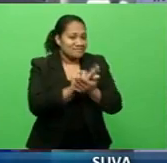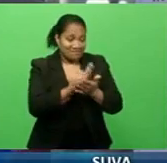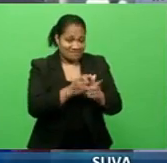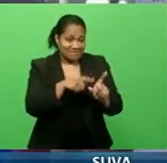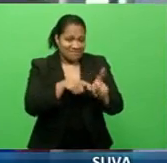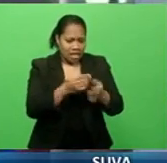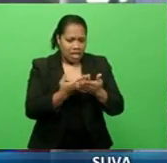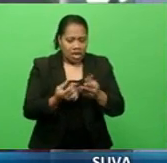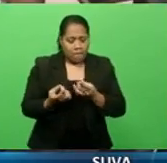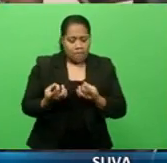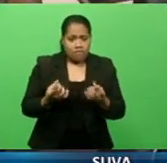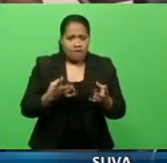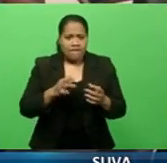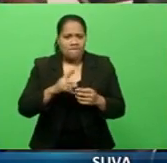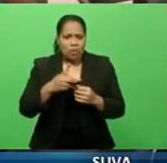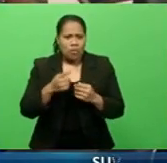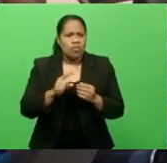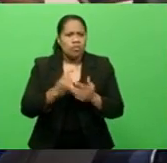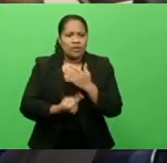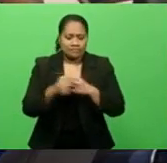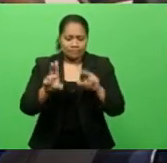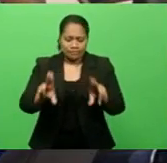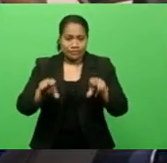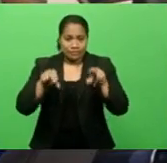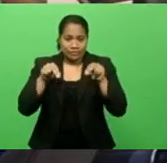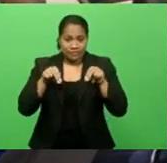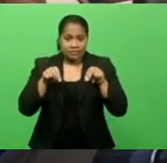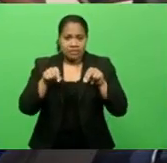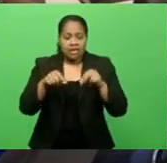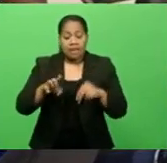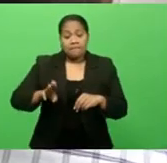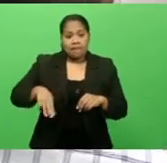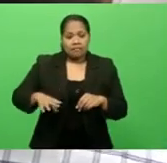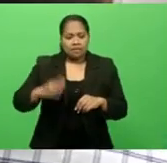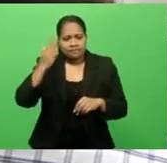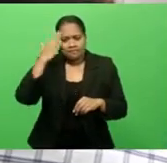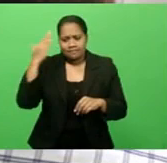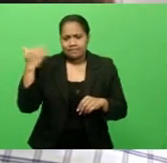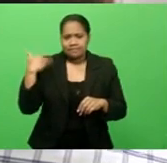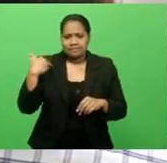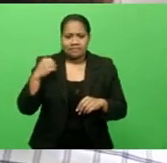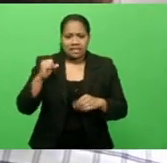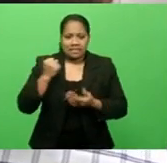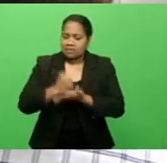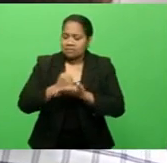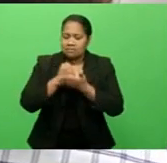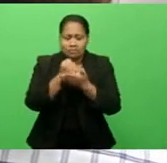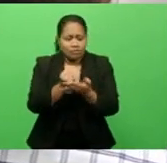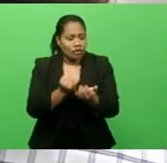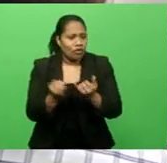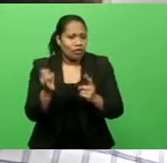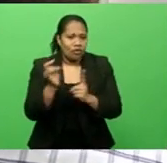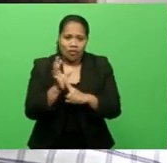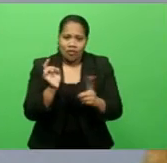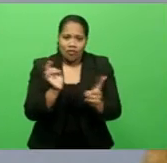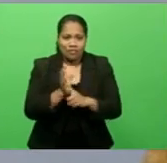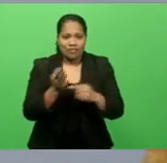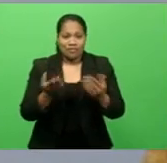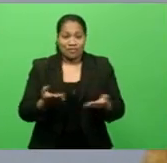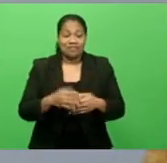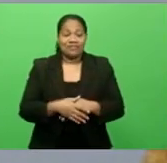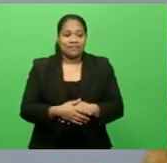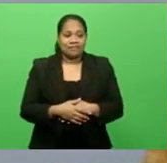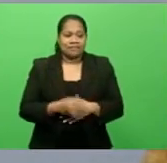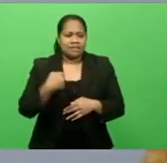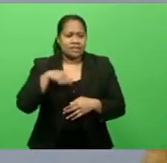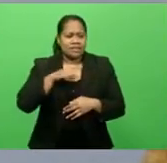of the COVID-19 withdrawal scheme, members have been reminded their support is crucial. We seek members' understanding as it's